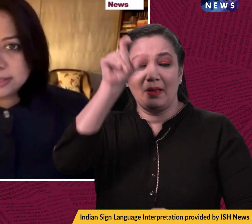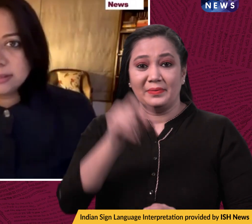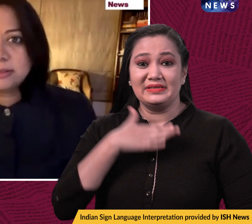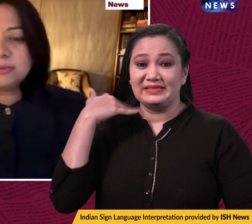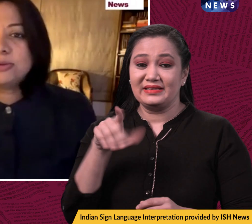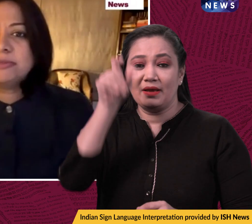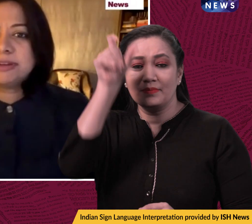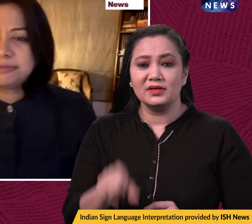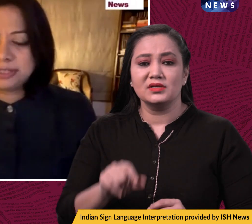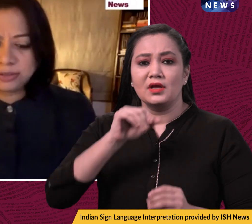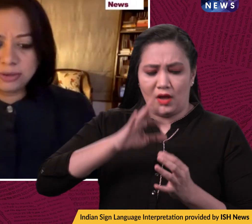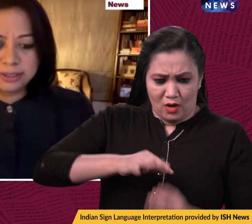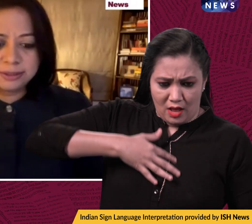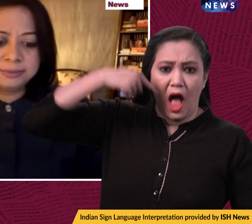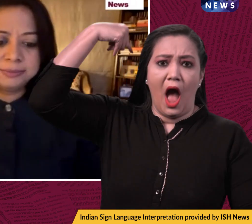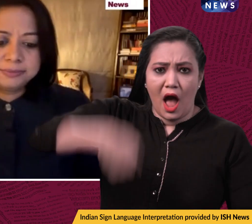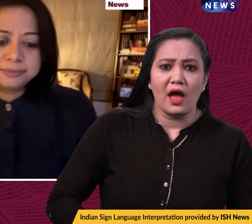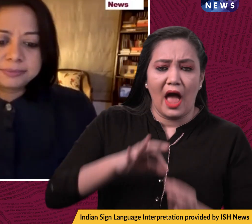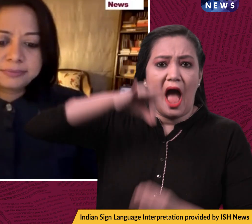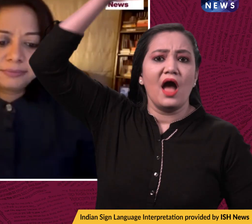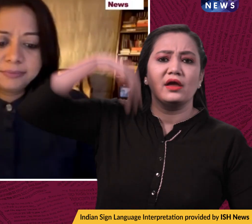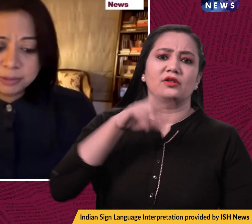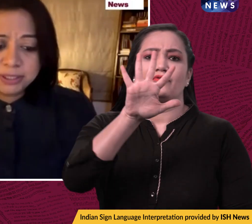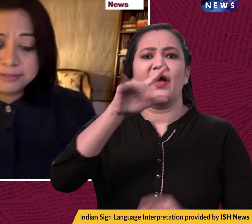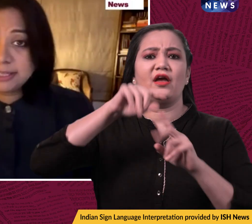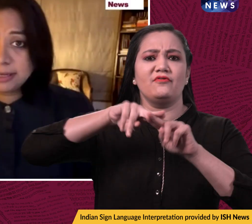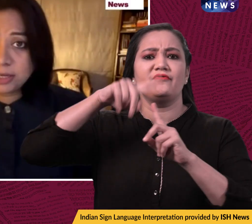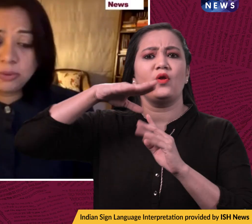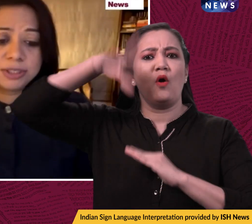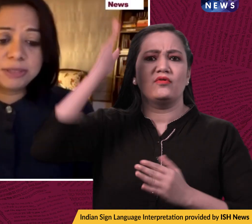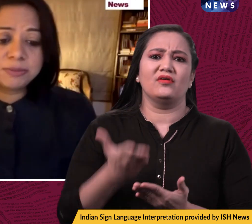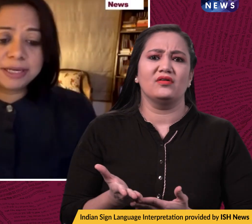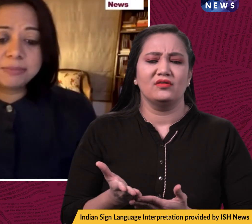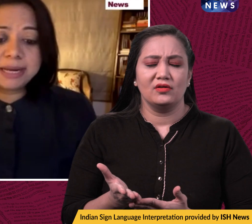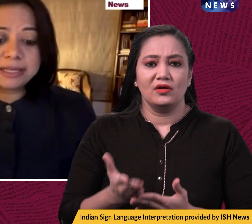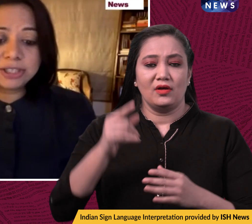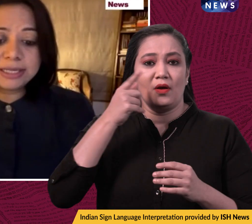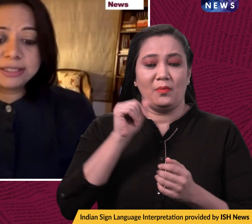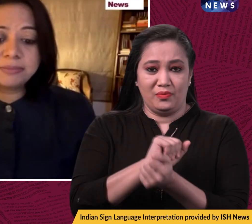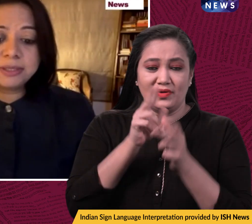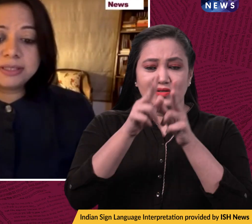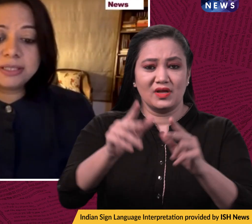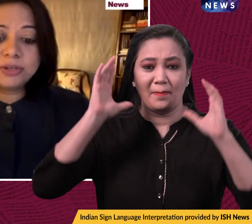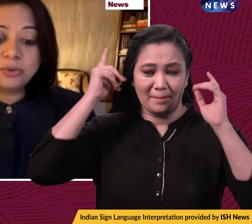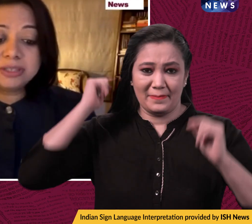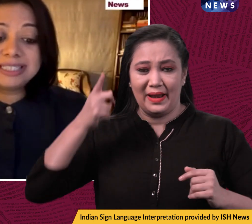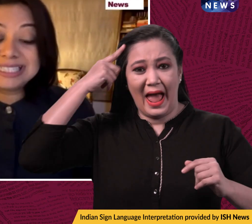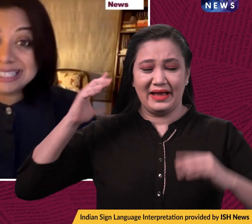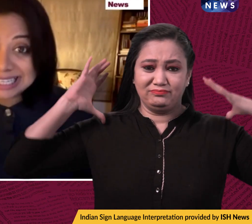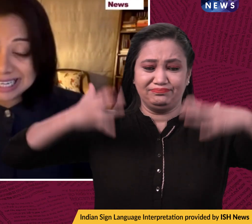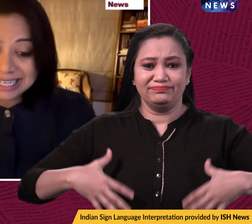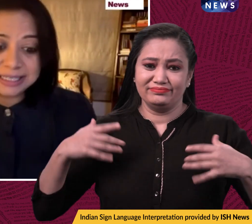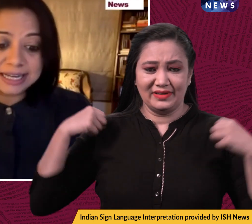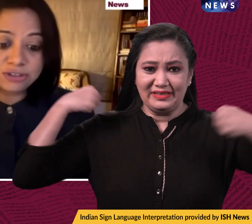in question was over 5 feet tall. The police have said, and I quote, he was wearing a black jacket. It appears he hooked